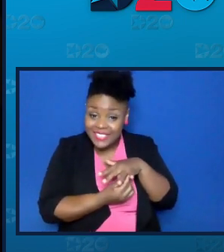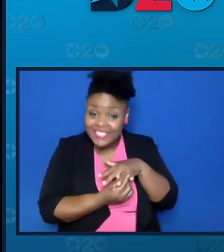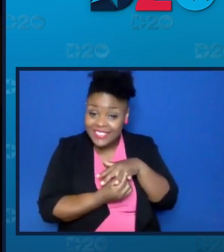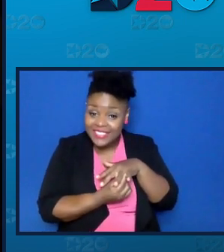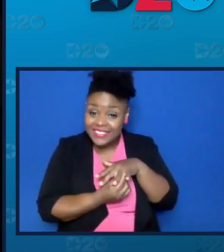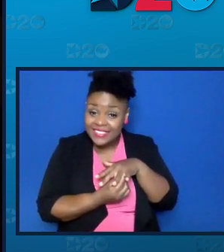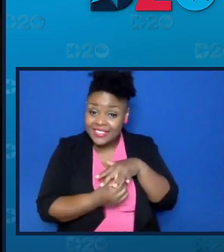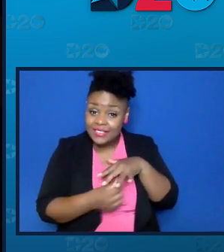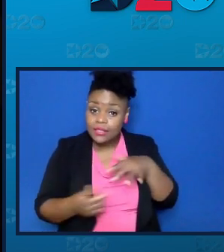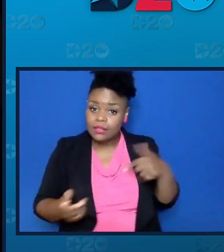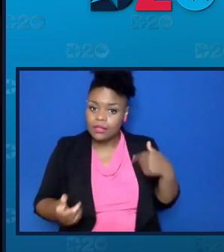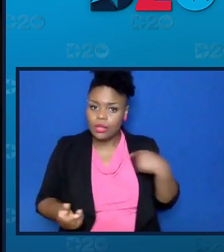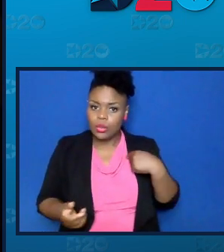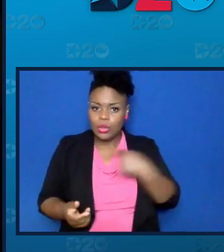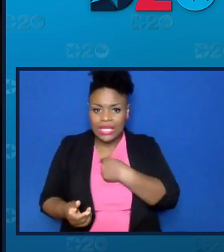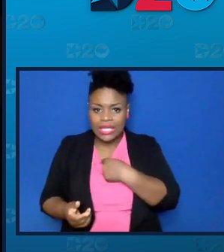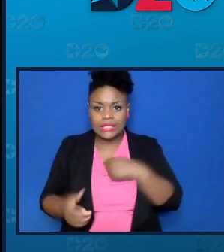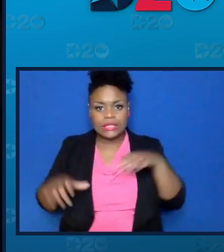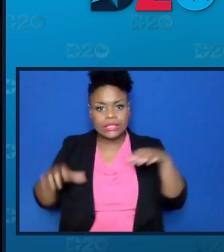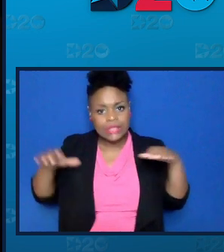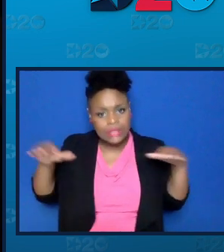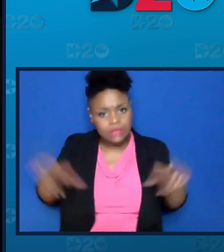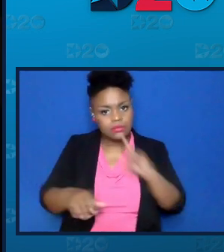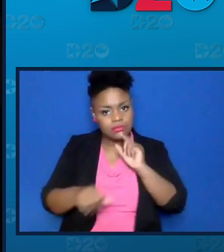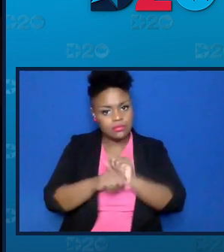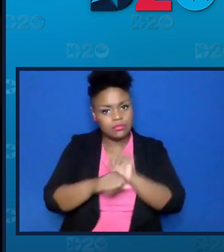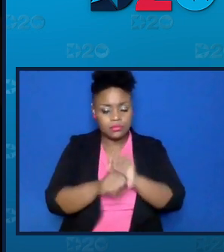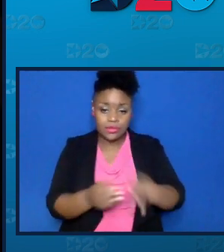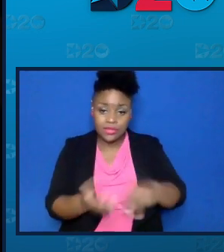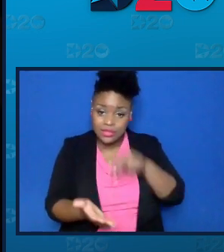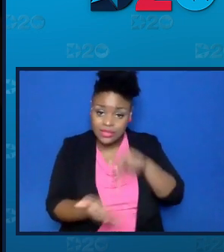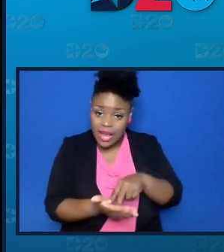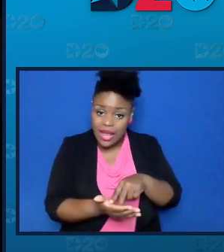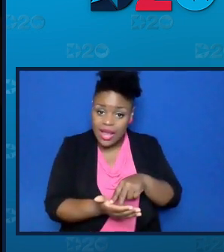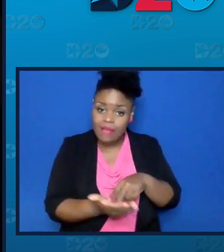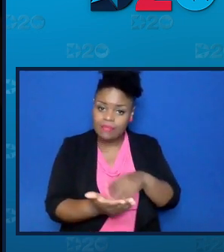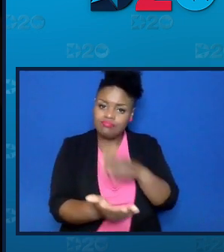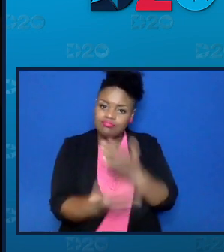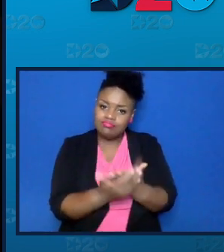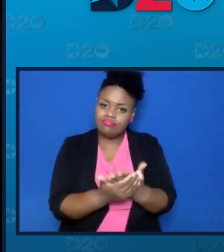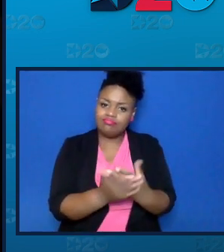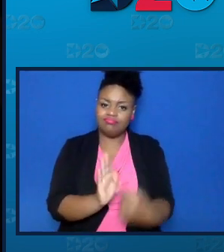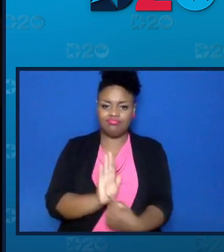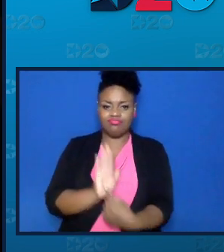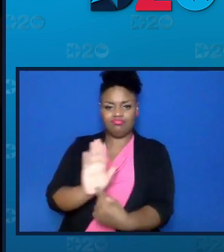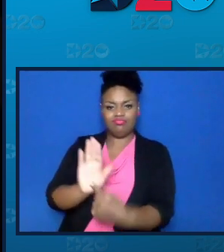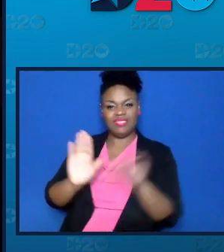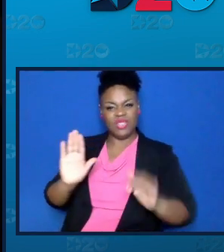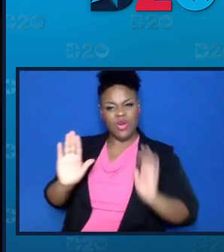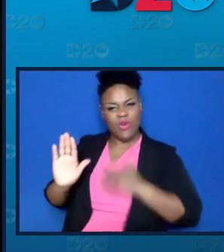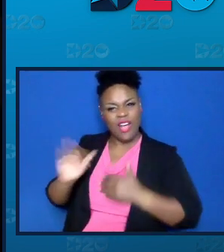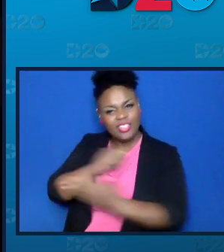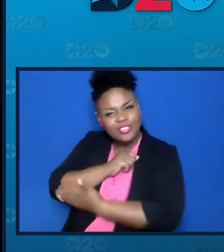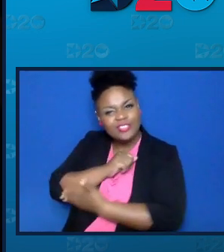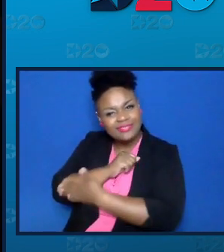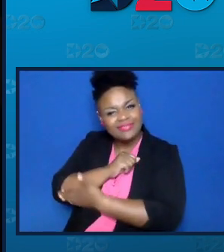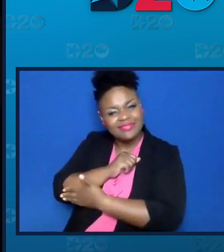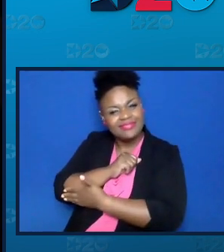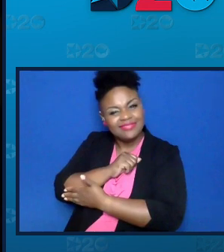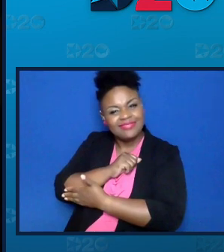celebrated here where I'm standing, reflects how this country can change. Love makes my marriage